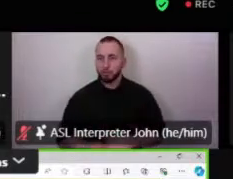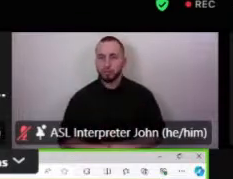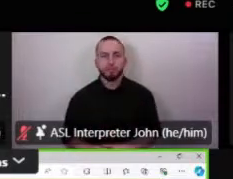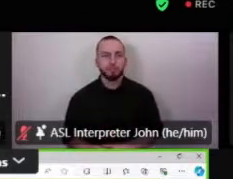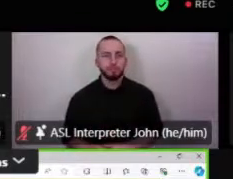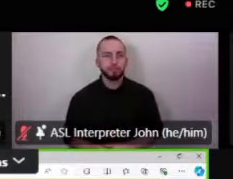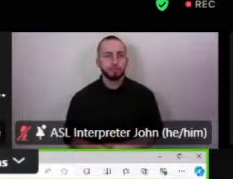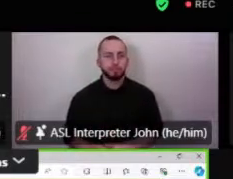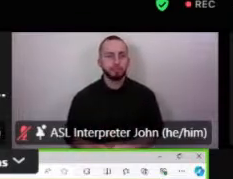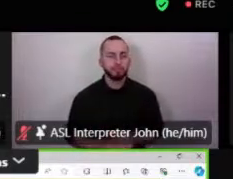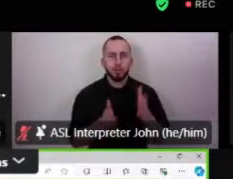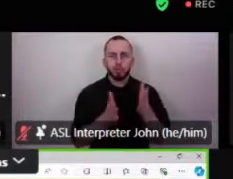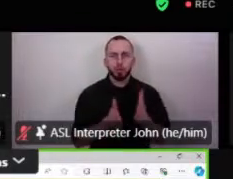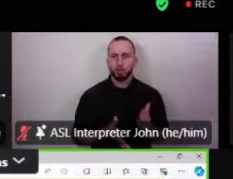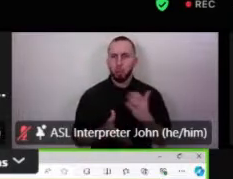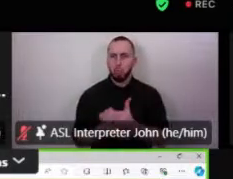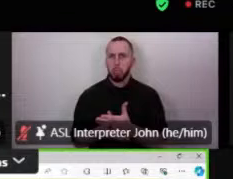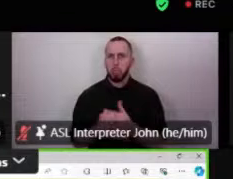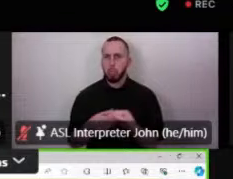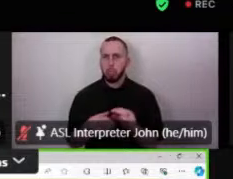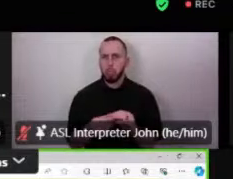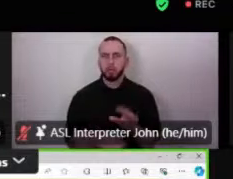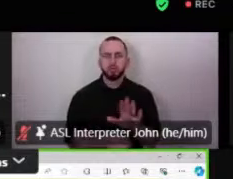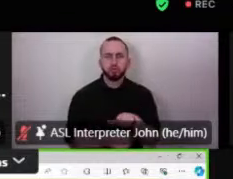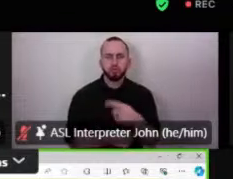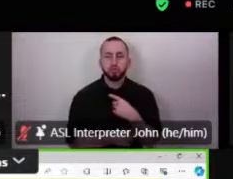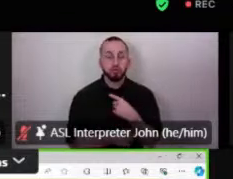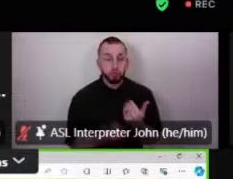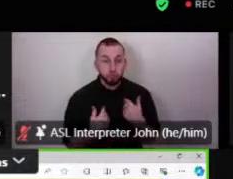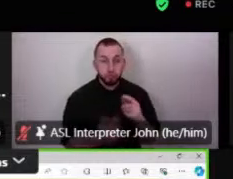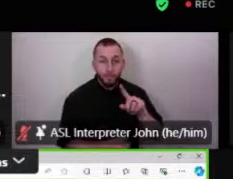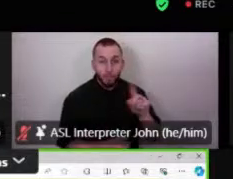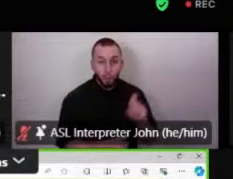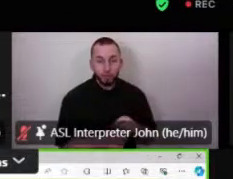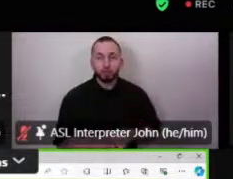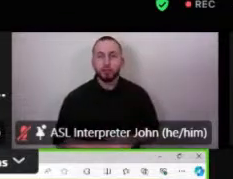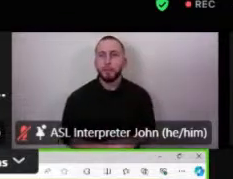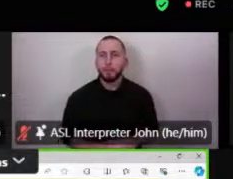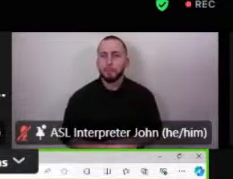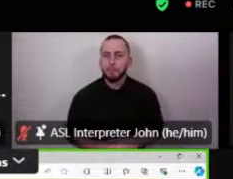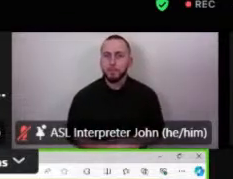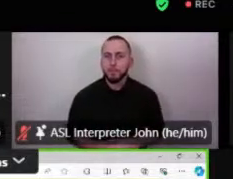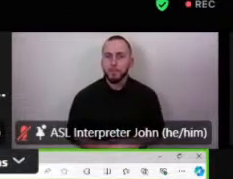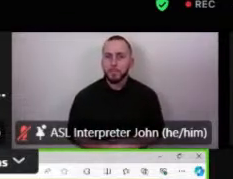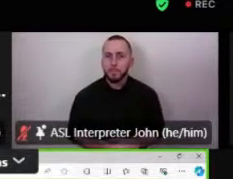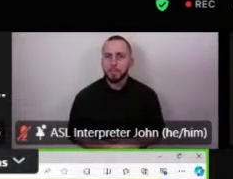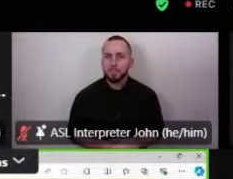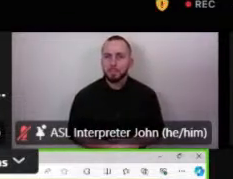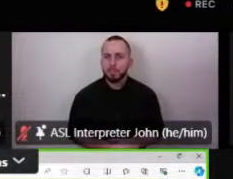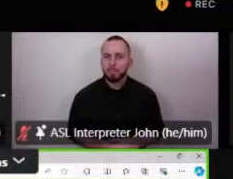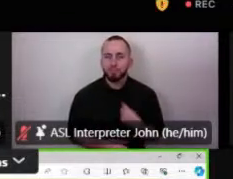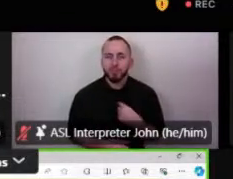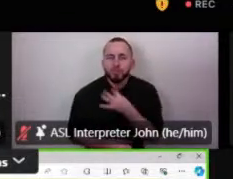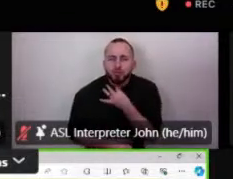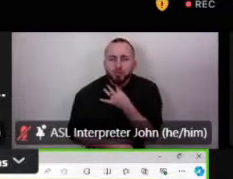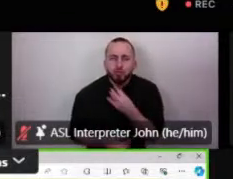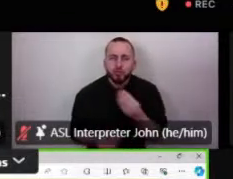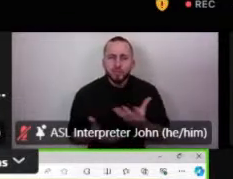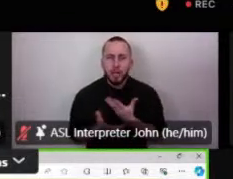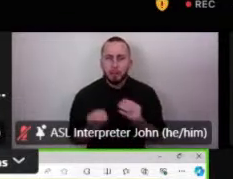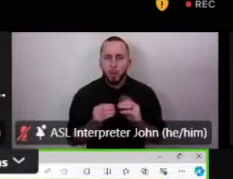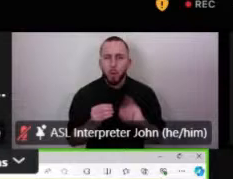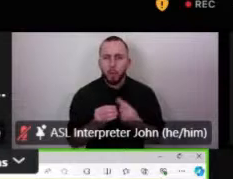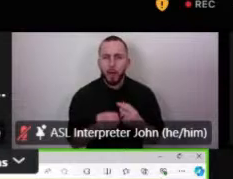question? I would love to hear about the diet, and also, how is